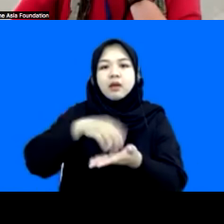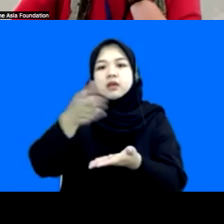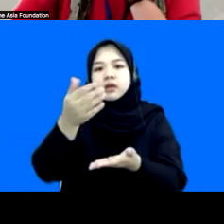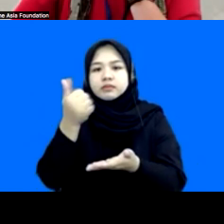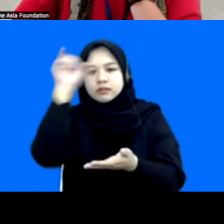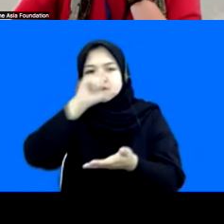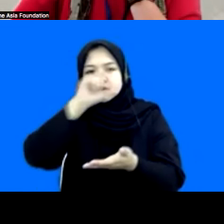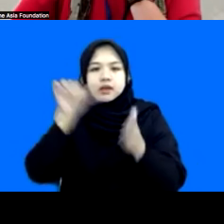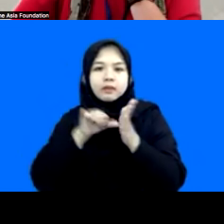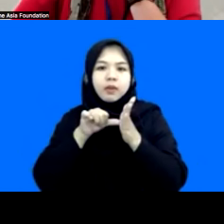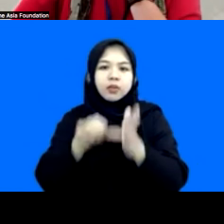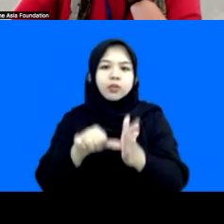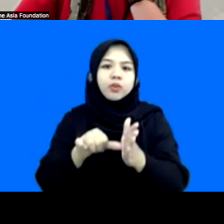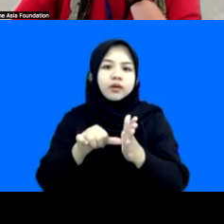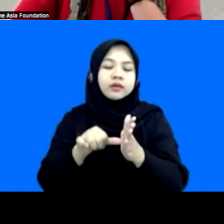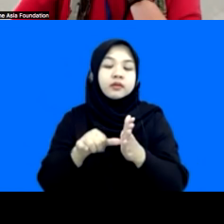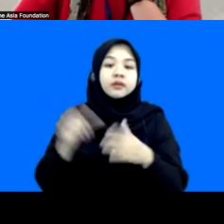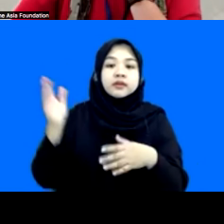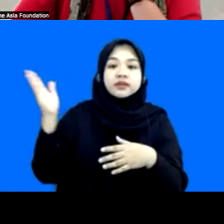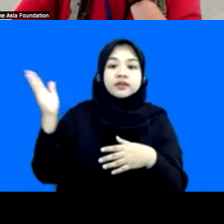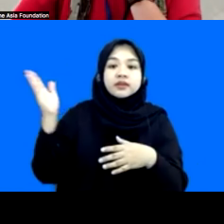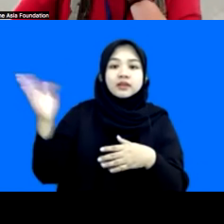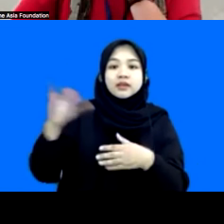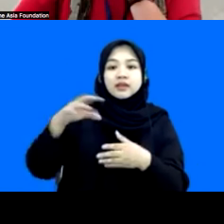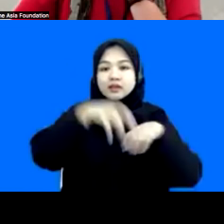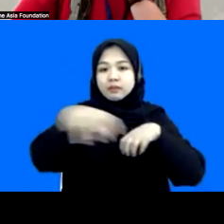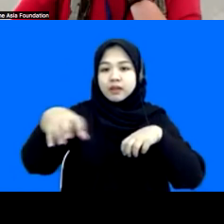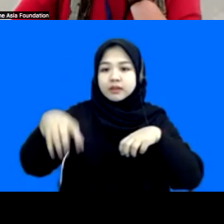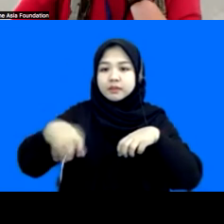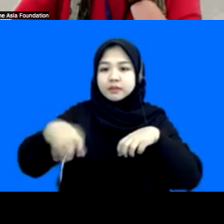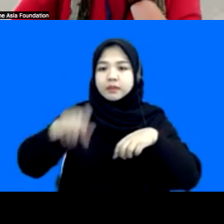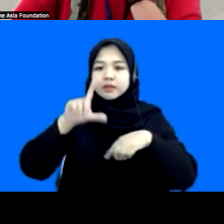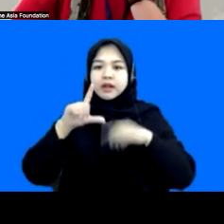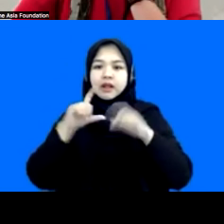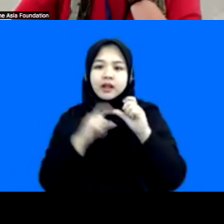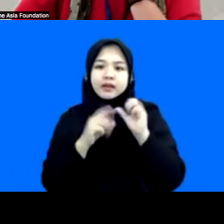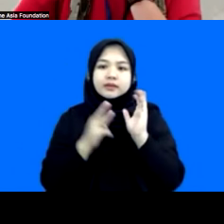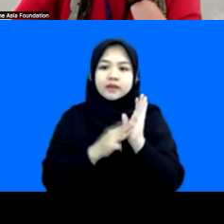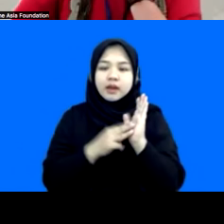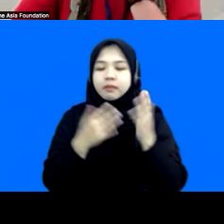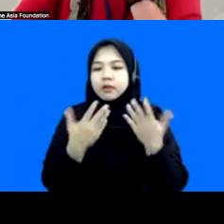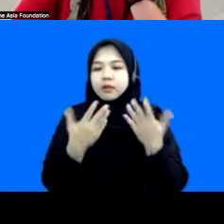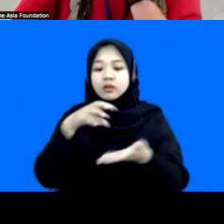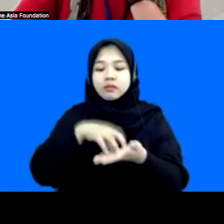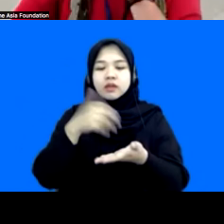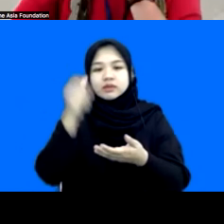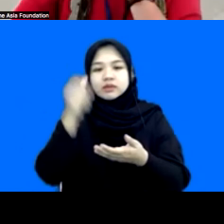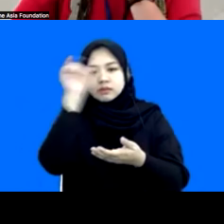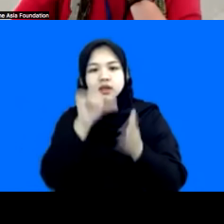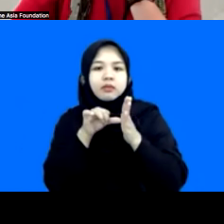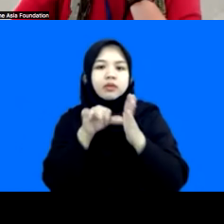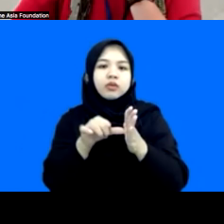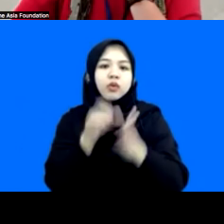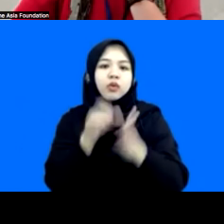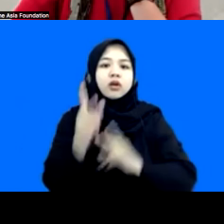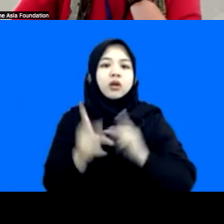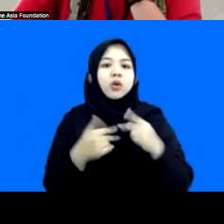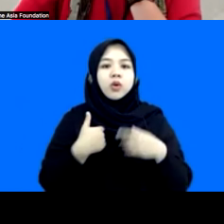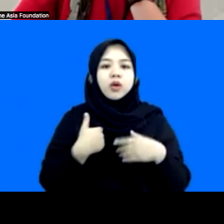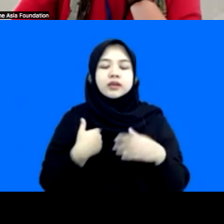So they are either the Adun Service Center or NGOs that are considered as the first support point. If you can see, the police